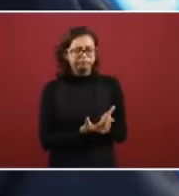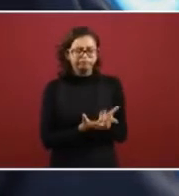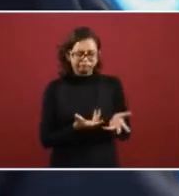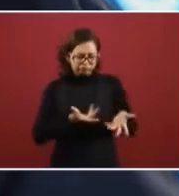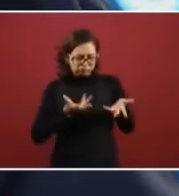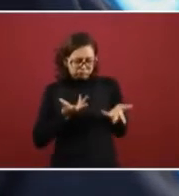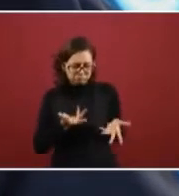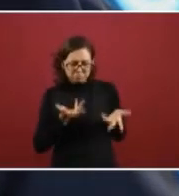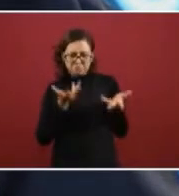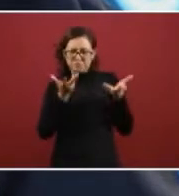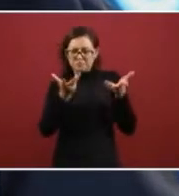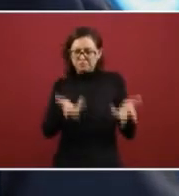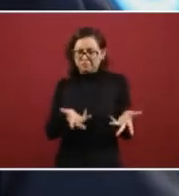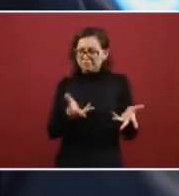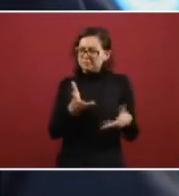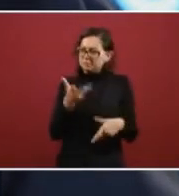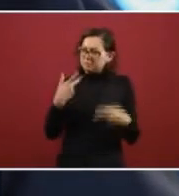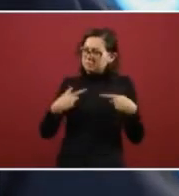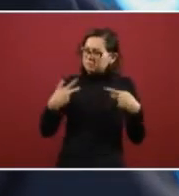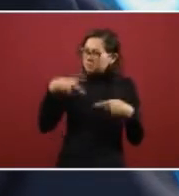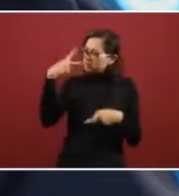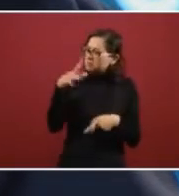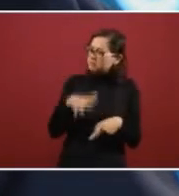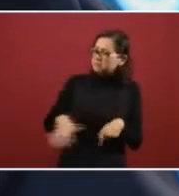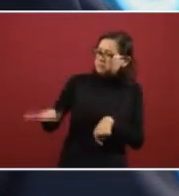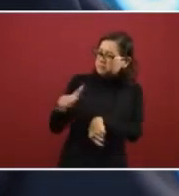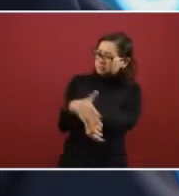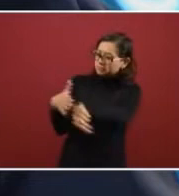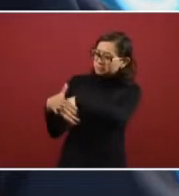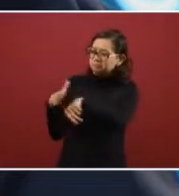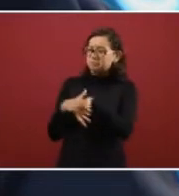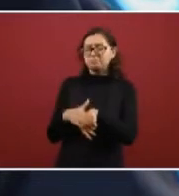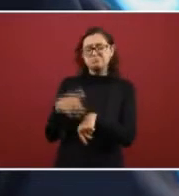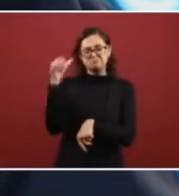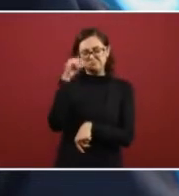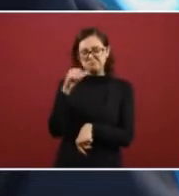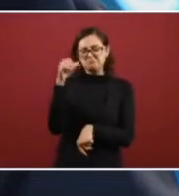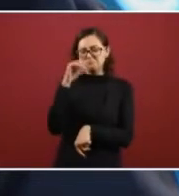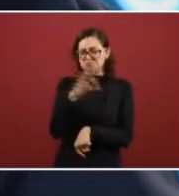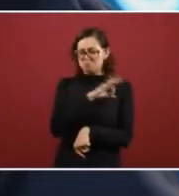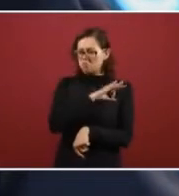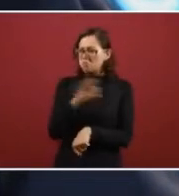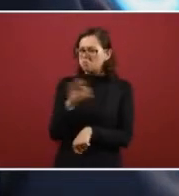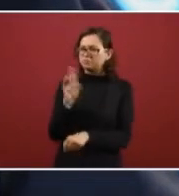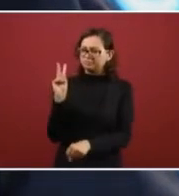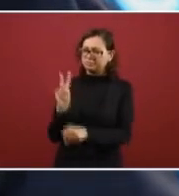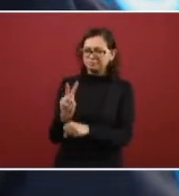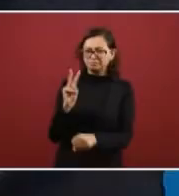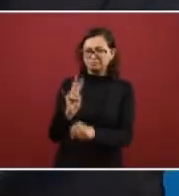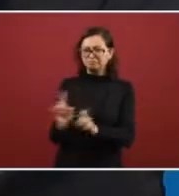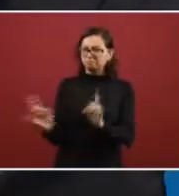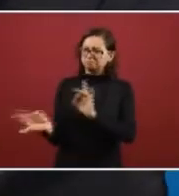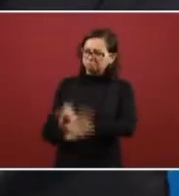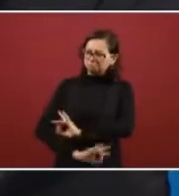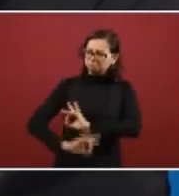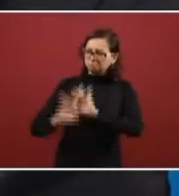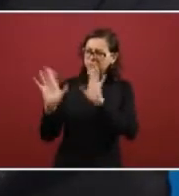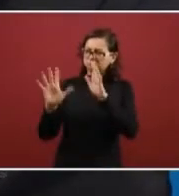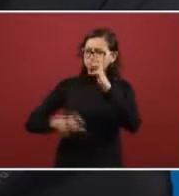now permits us to say to the Mexican people that we can give following with